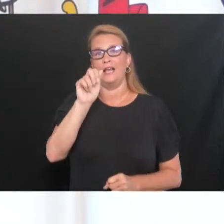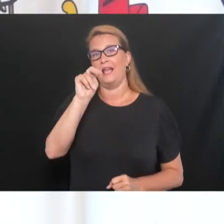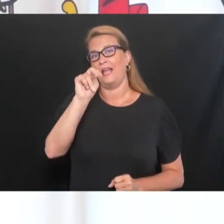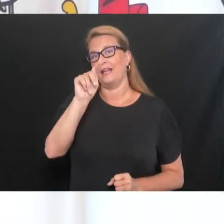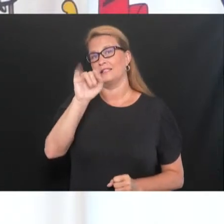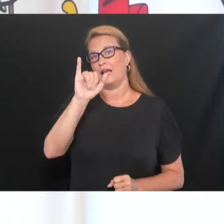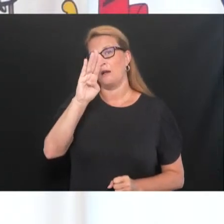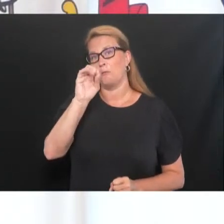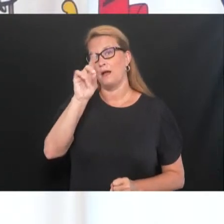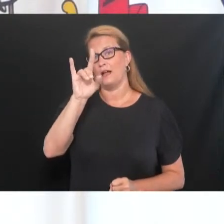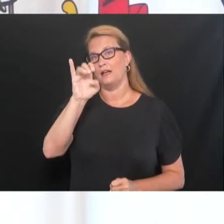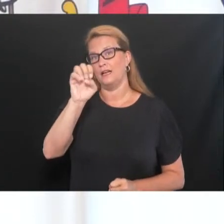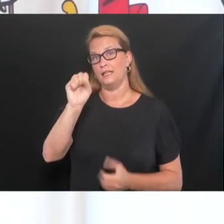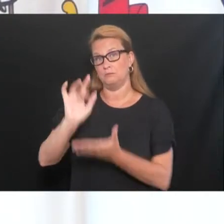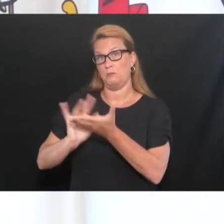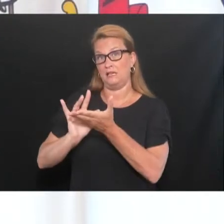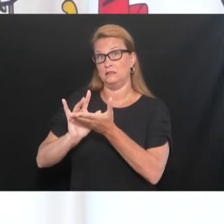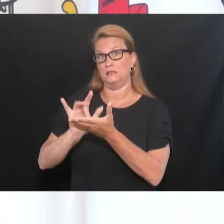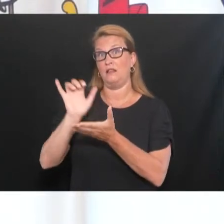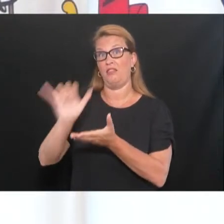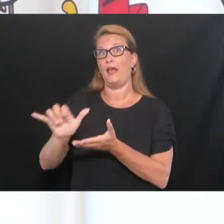hand. Now,